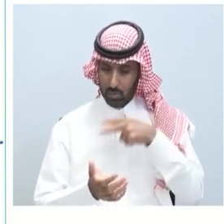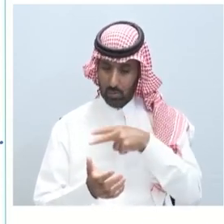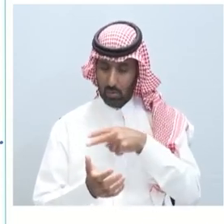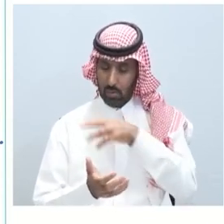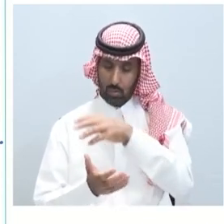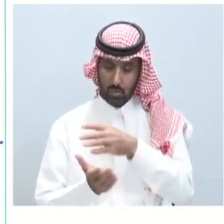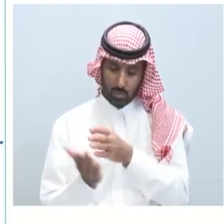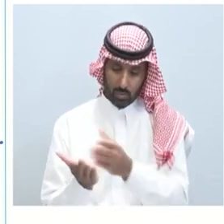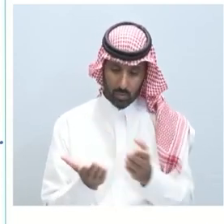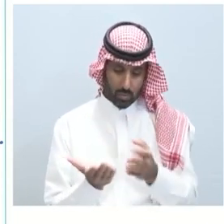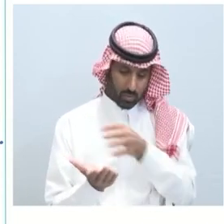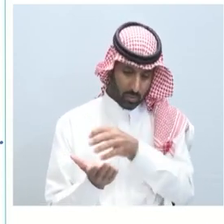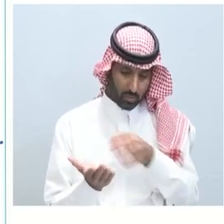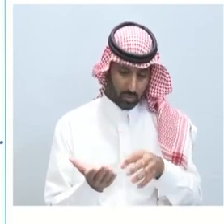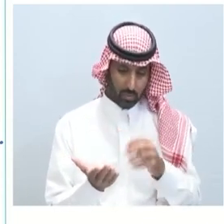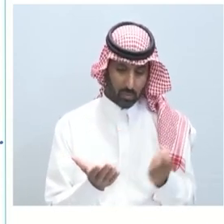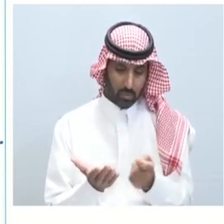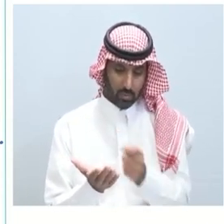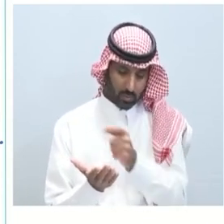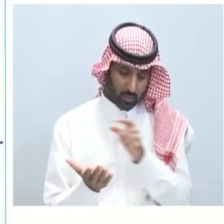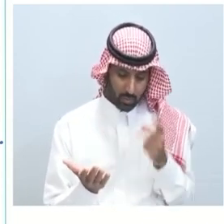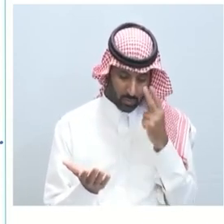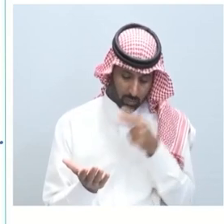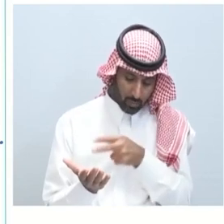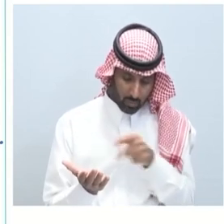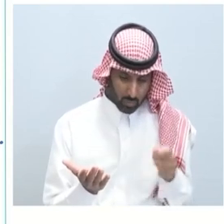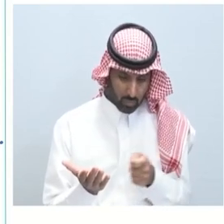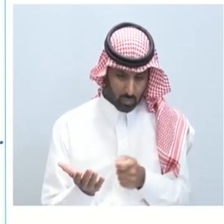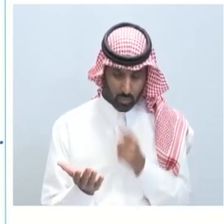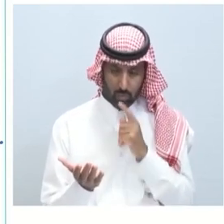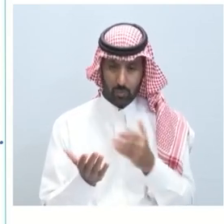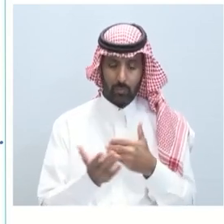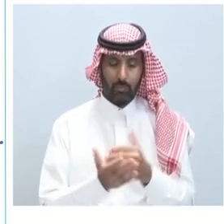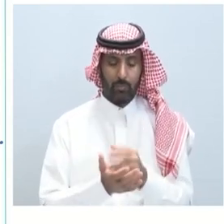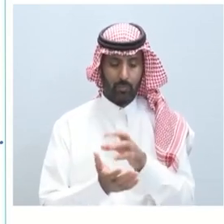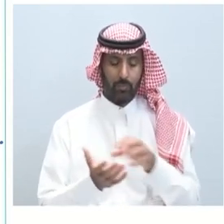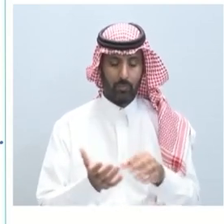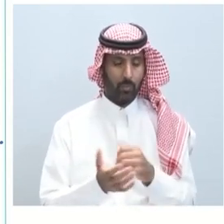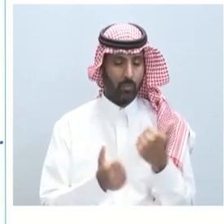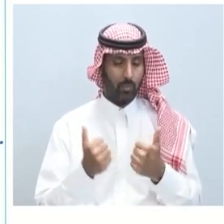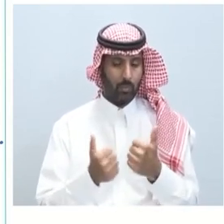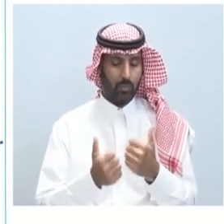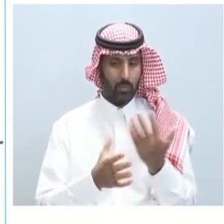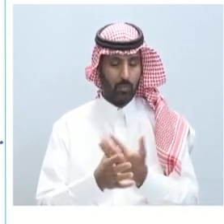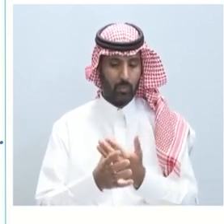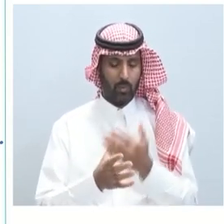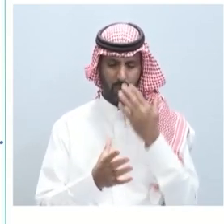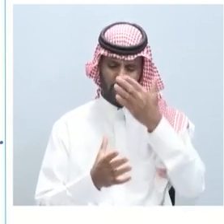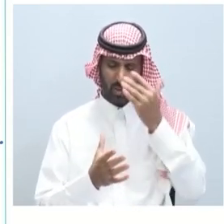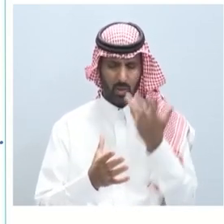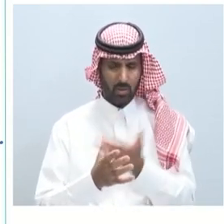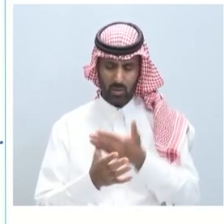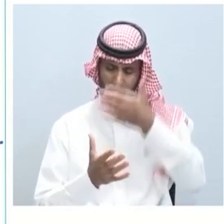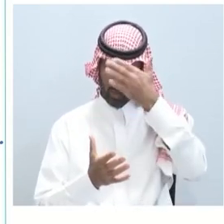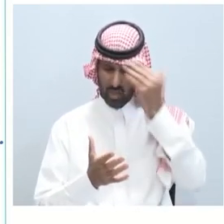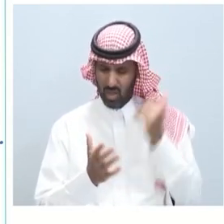the test, even though it's immoral and unethical to cheat. Why? Because he can't